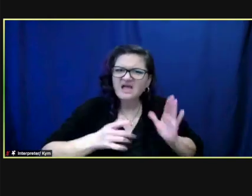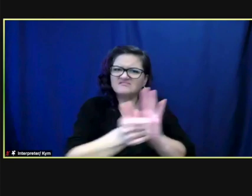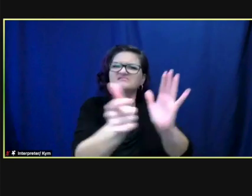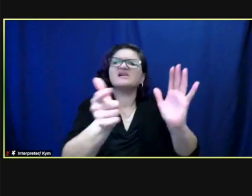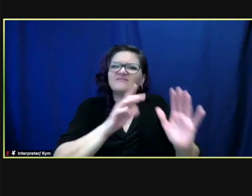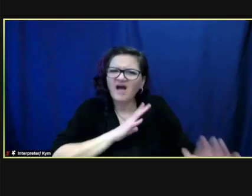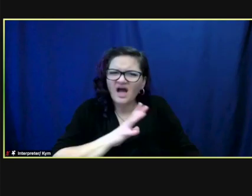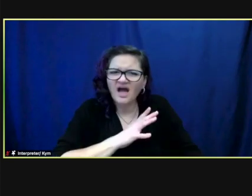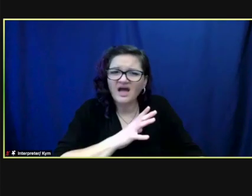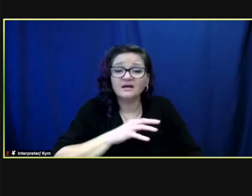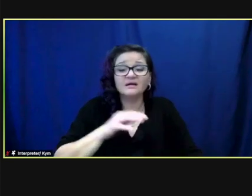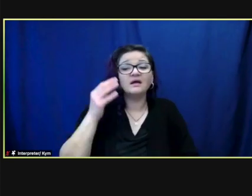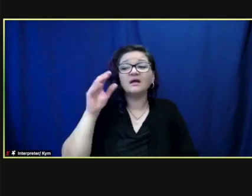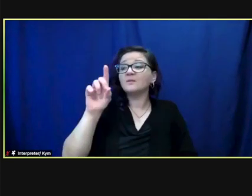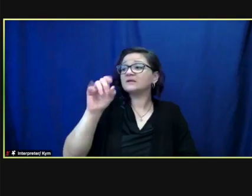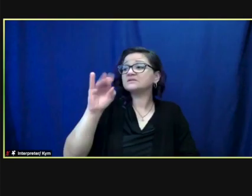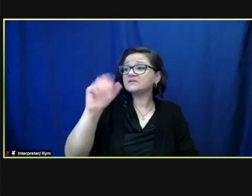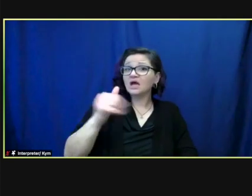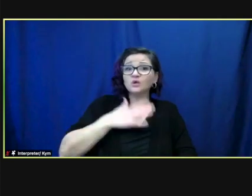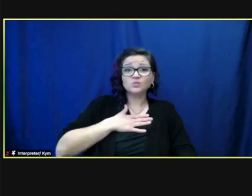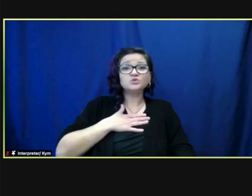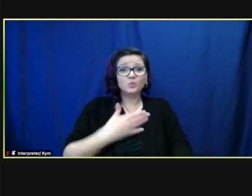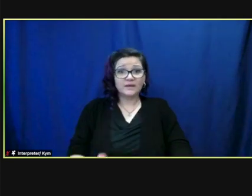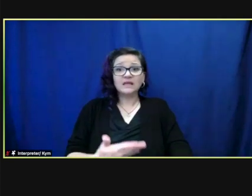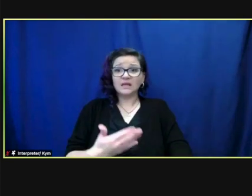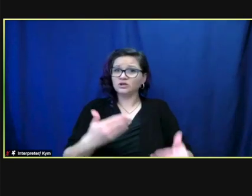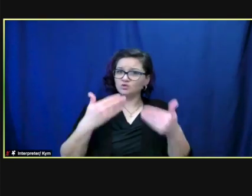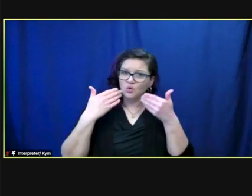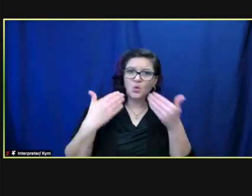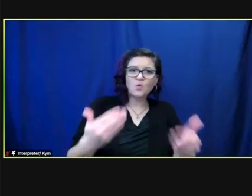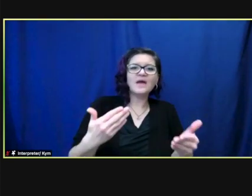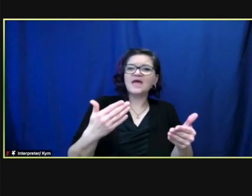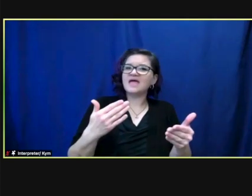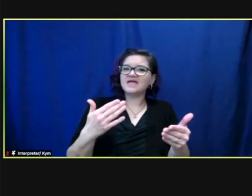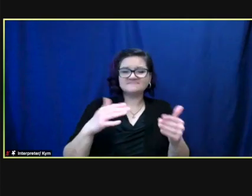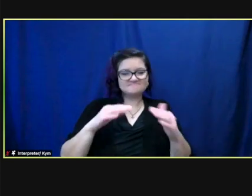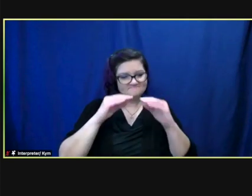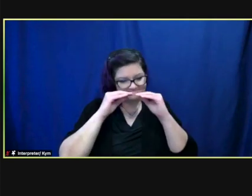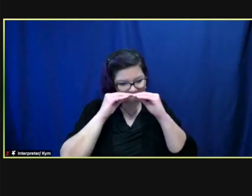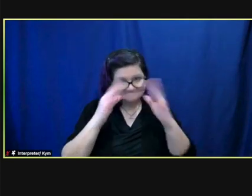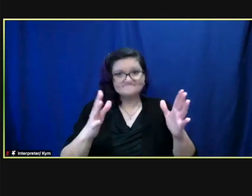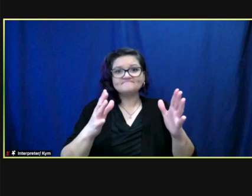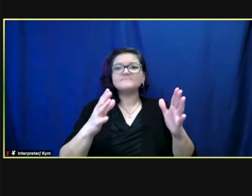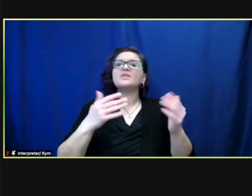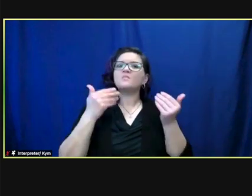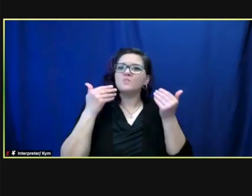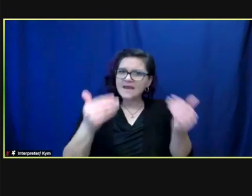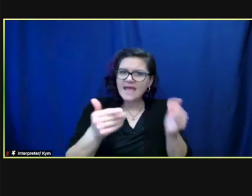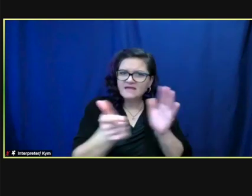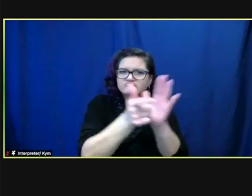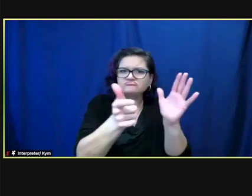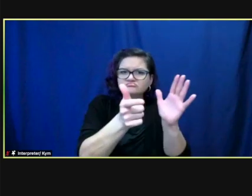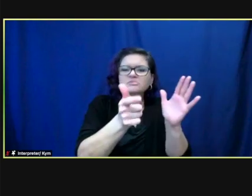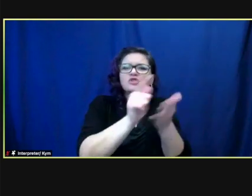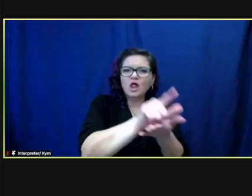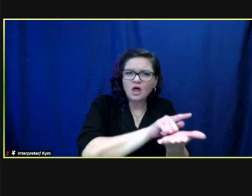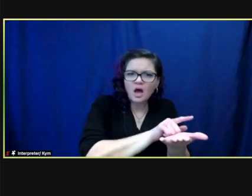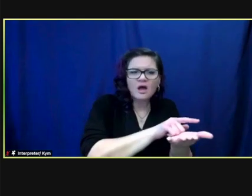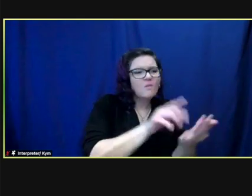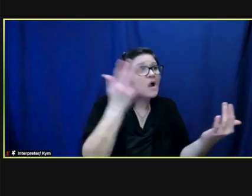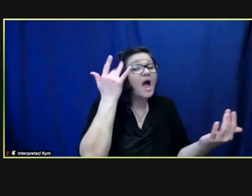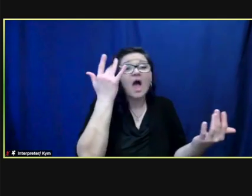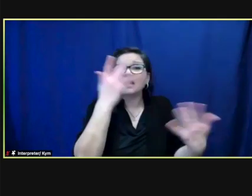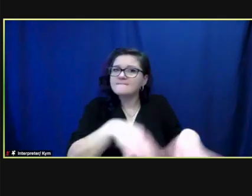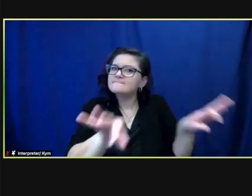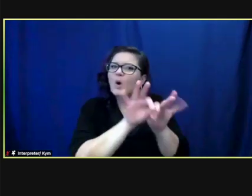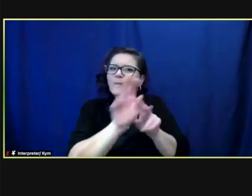willing to break the law because she saw that people needed to vote. That was a very, very important thing for people to be able to vote.